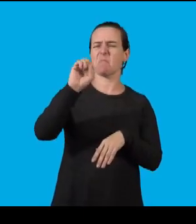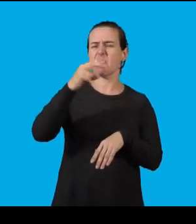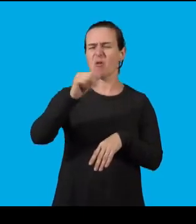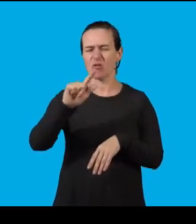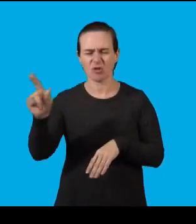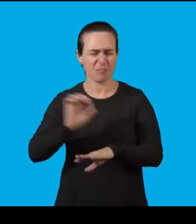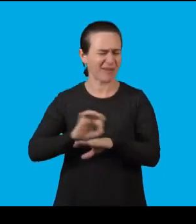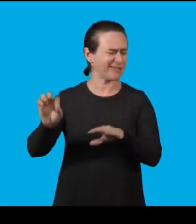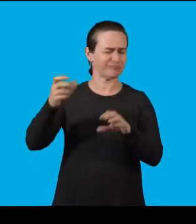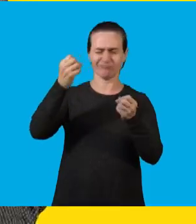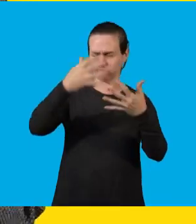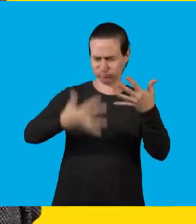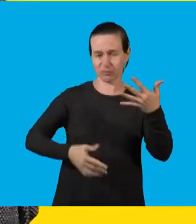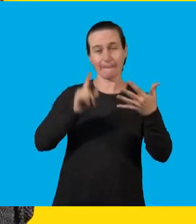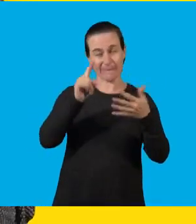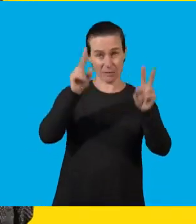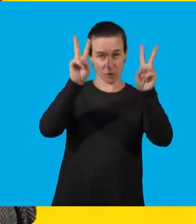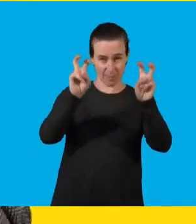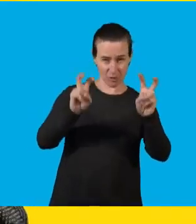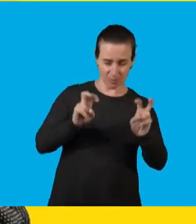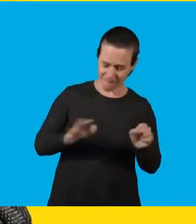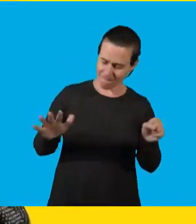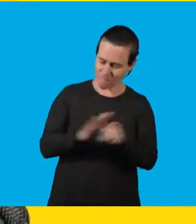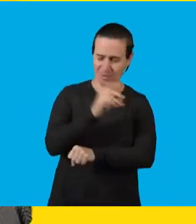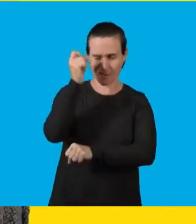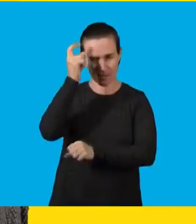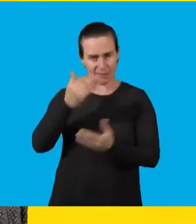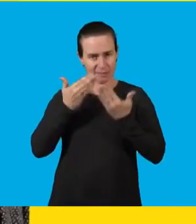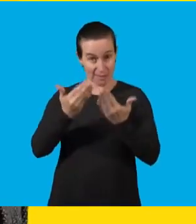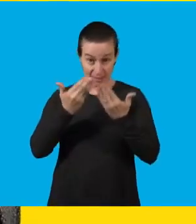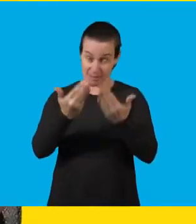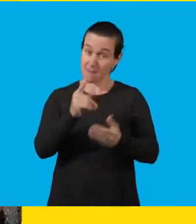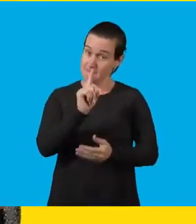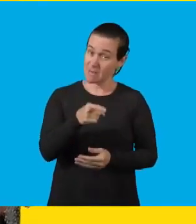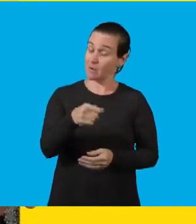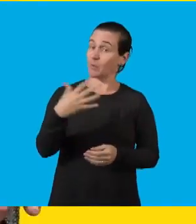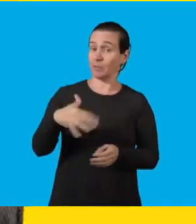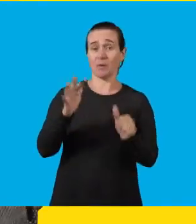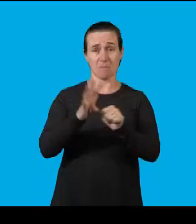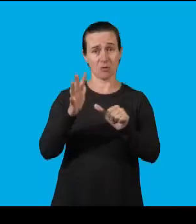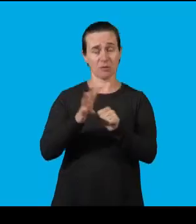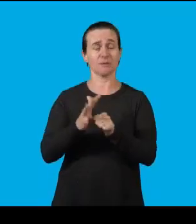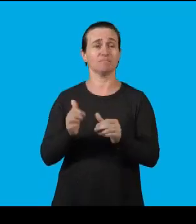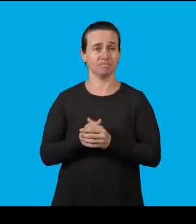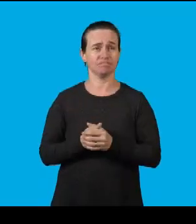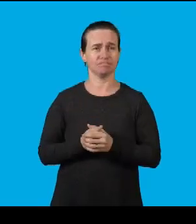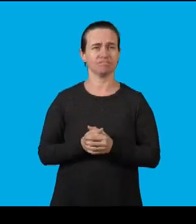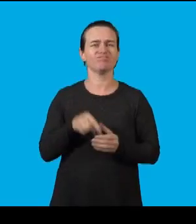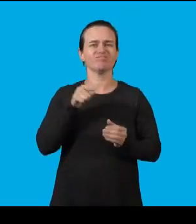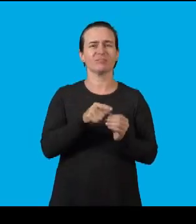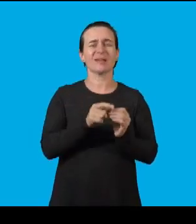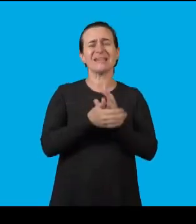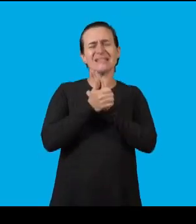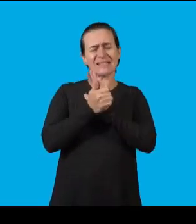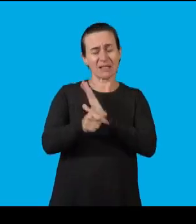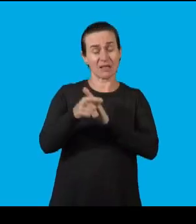Missile Crisis, and so on. Make sure that you have studied your work. That is very, very important. We also looked at